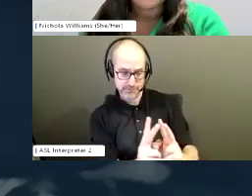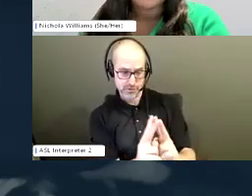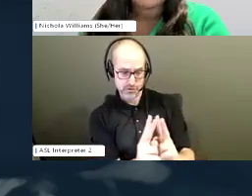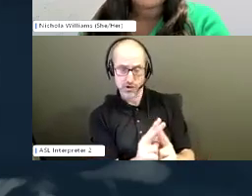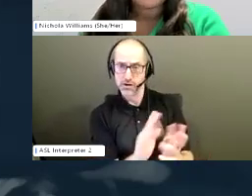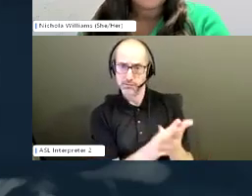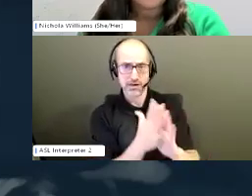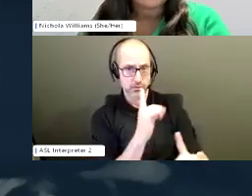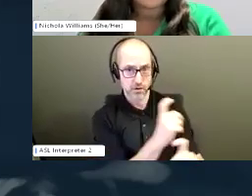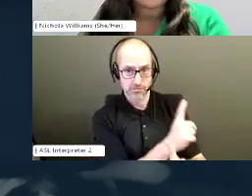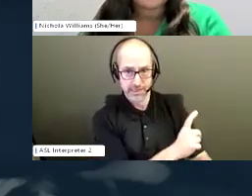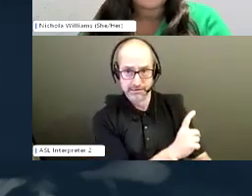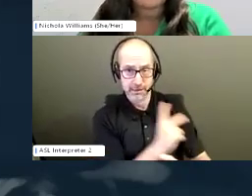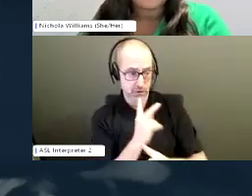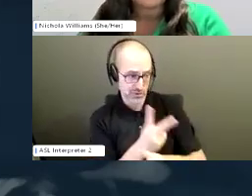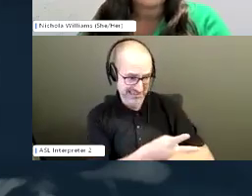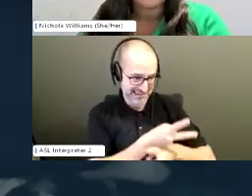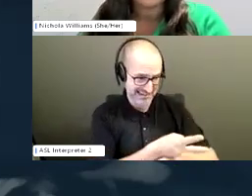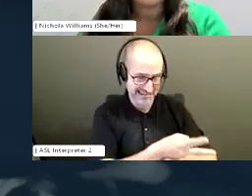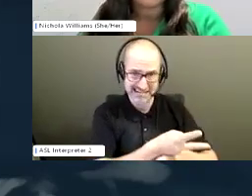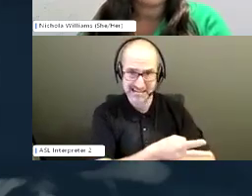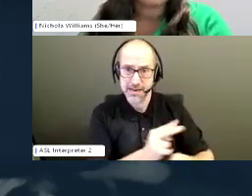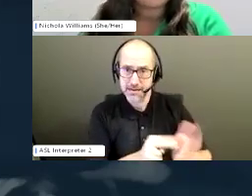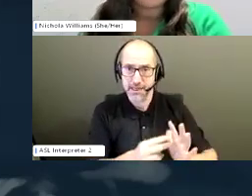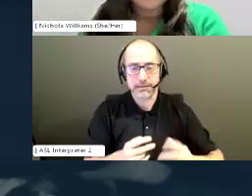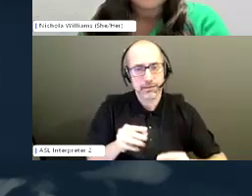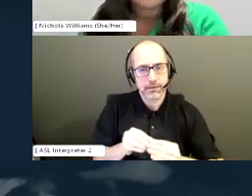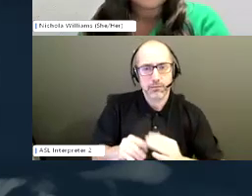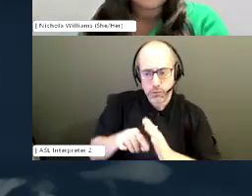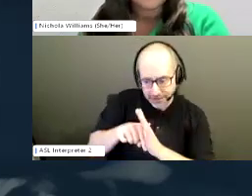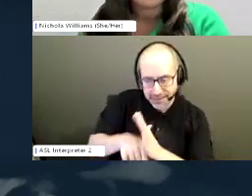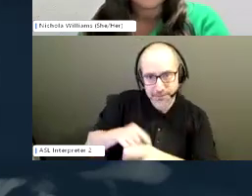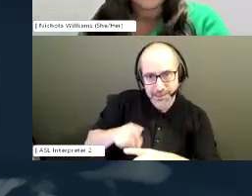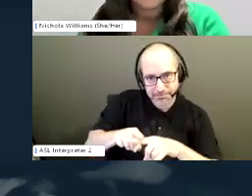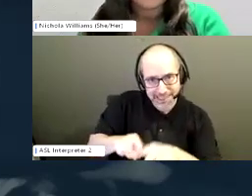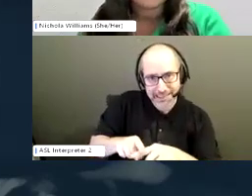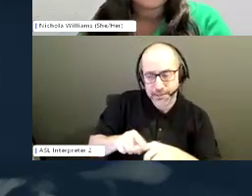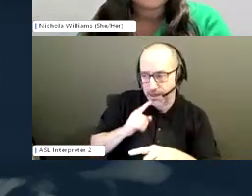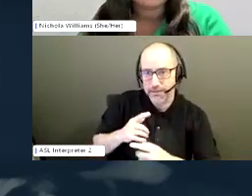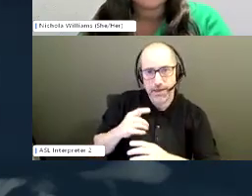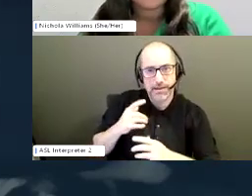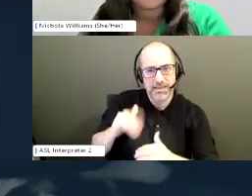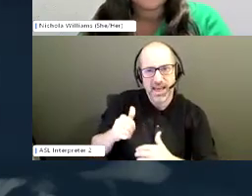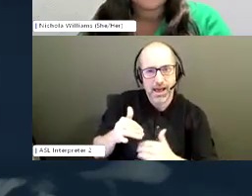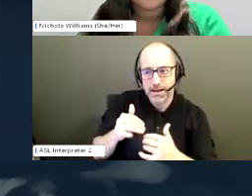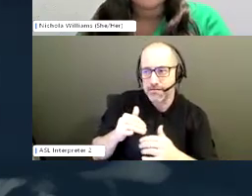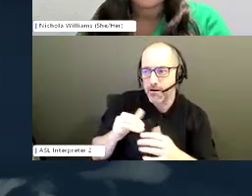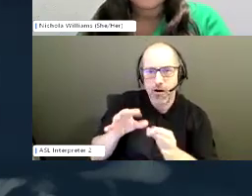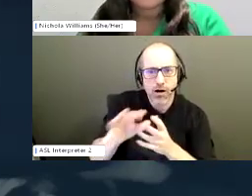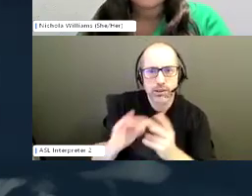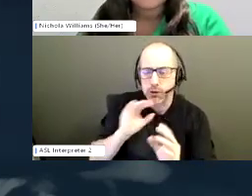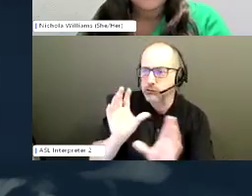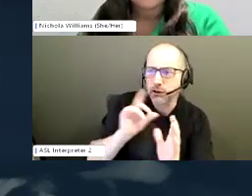as caregiving relationships can deepen dependency and limit a survivor's ability to seek help or even leave.